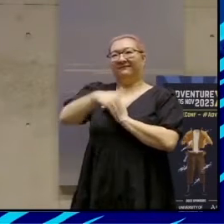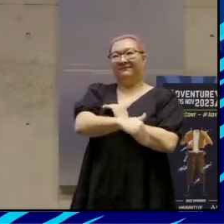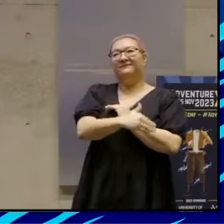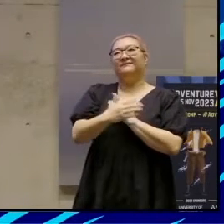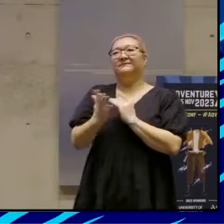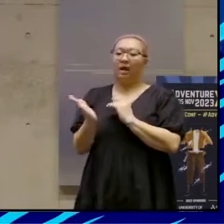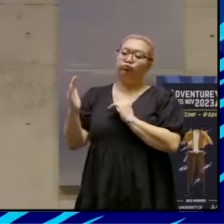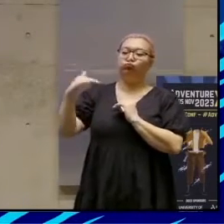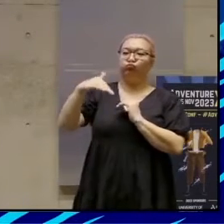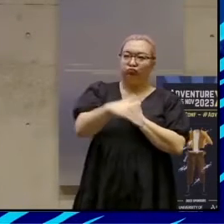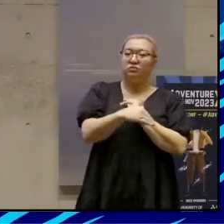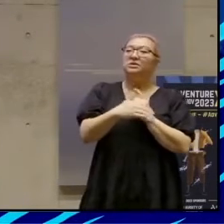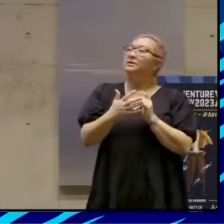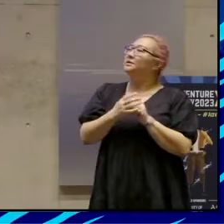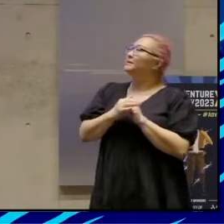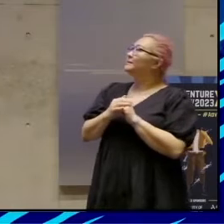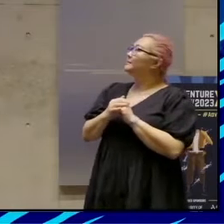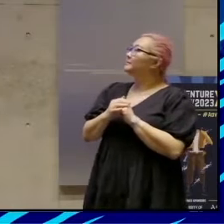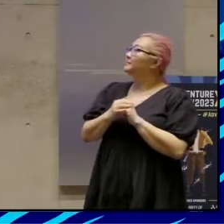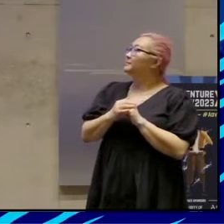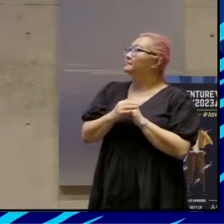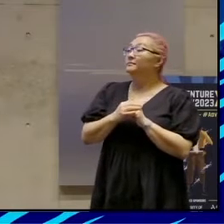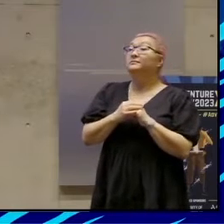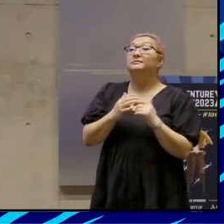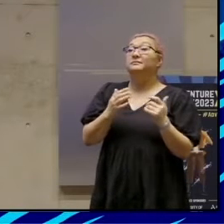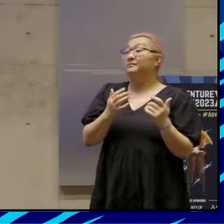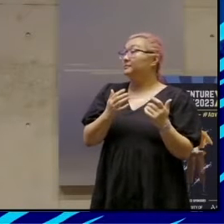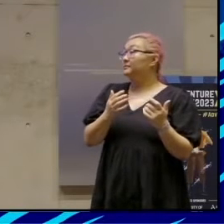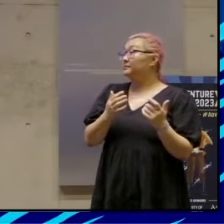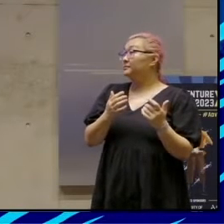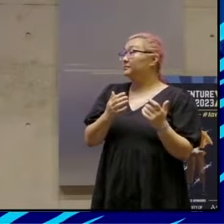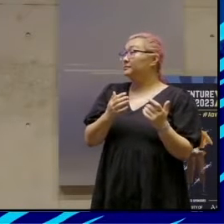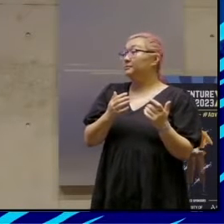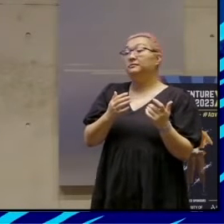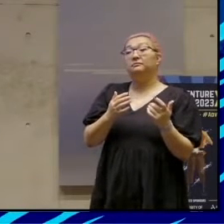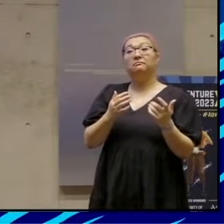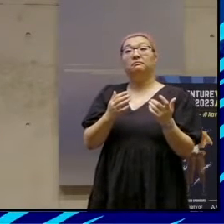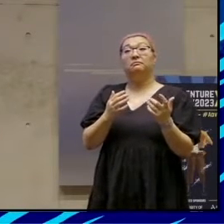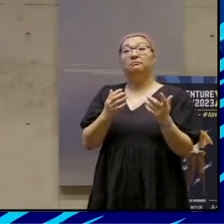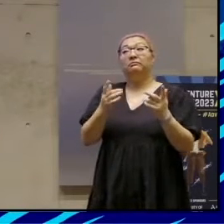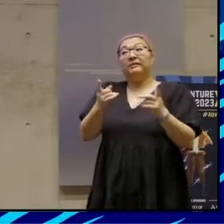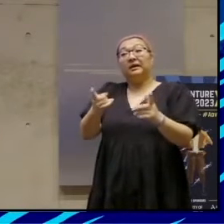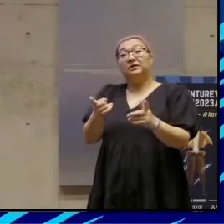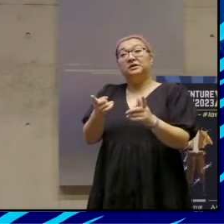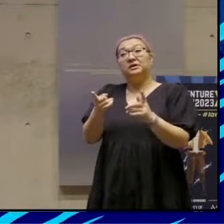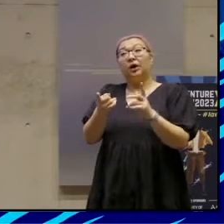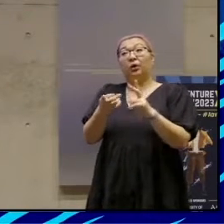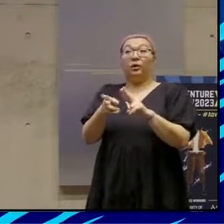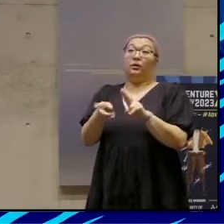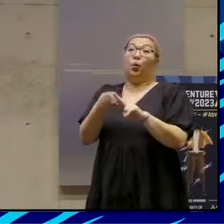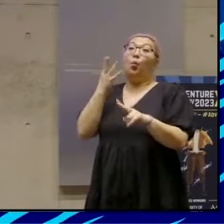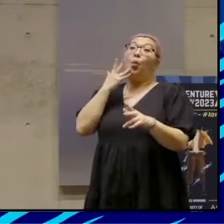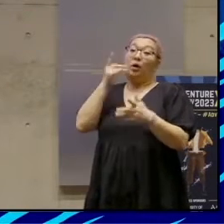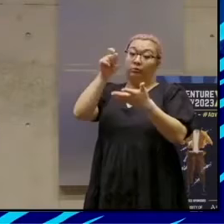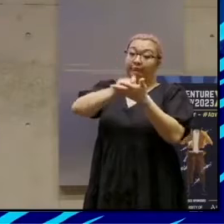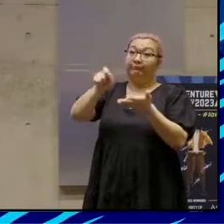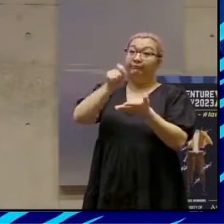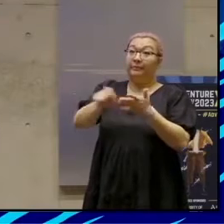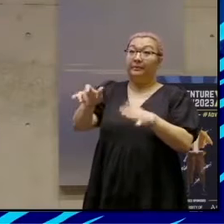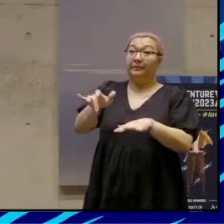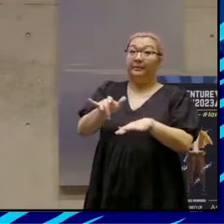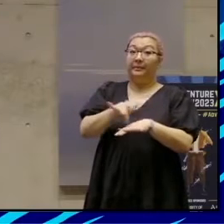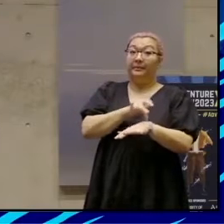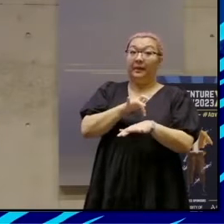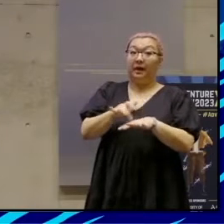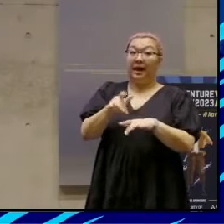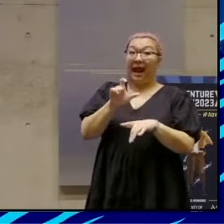like ripples. If you're a theater fan, if you know Carol Churchill's work as a playwright, there is no such thing as a climax in a Carol Churchill